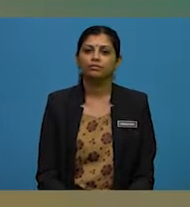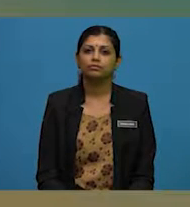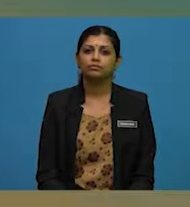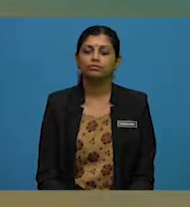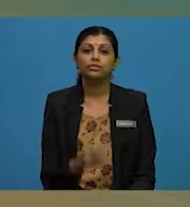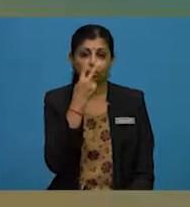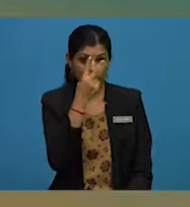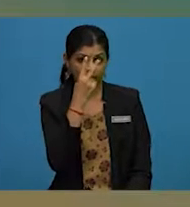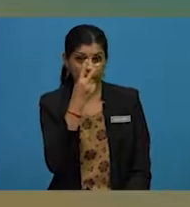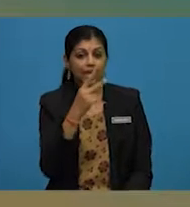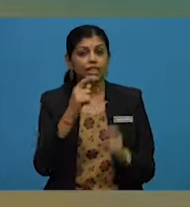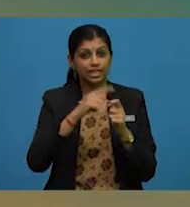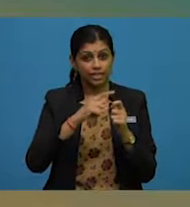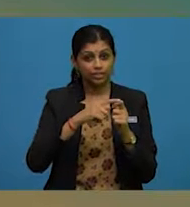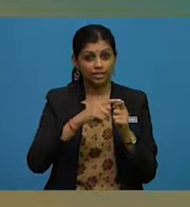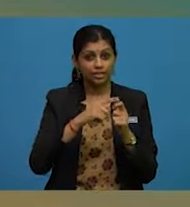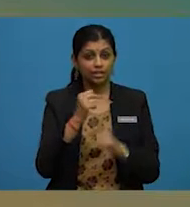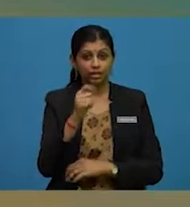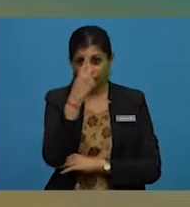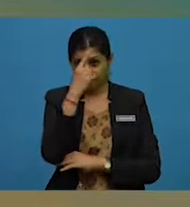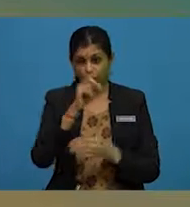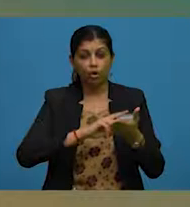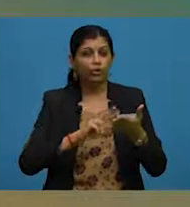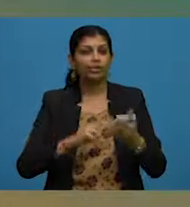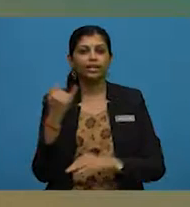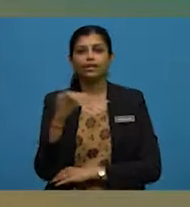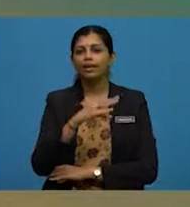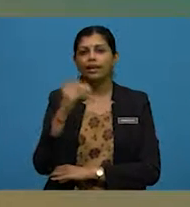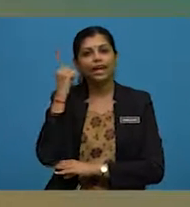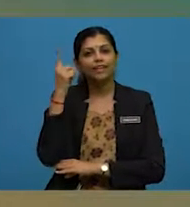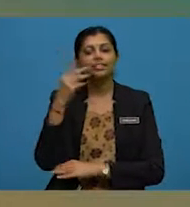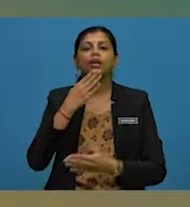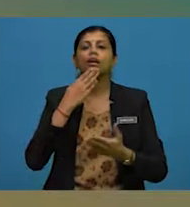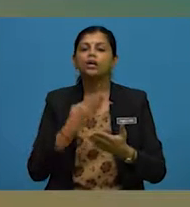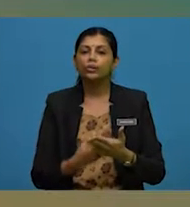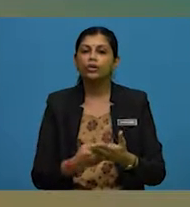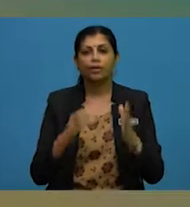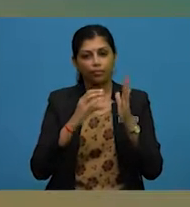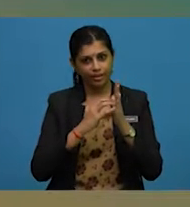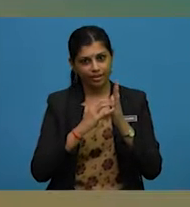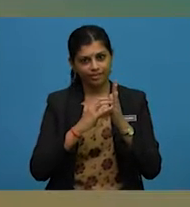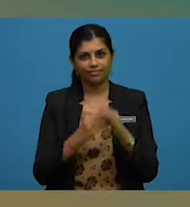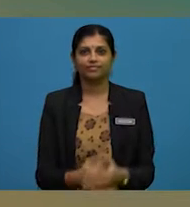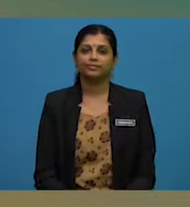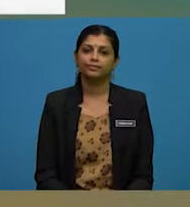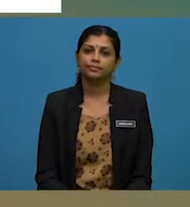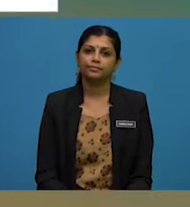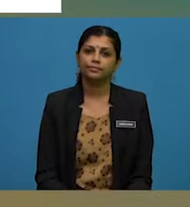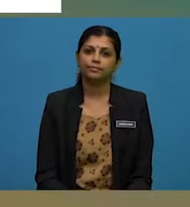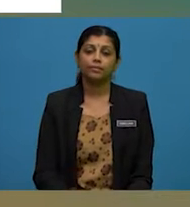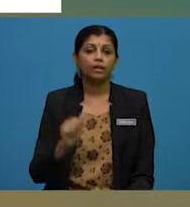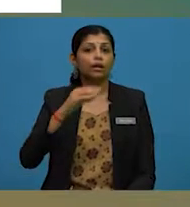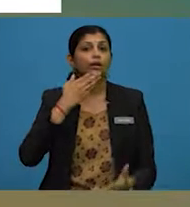Here are some tips for reading and understanding a good paragraph. A